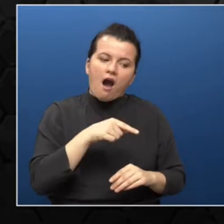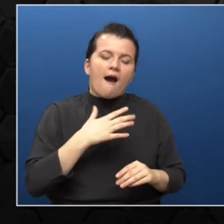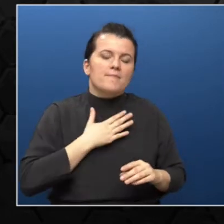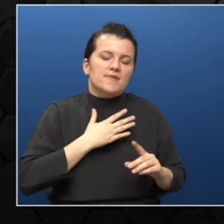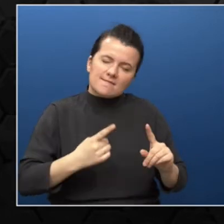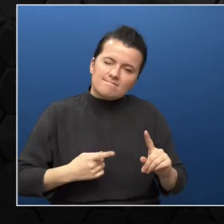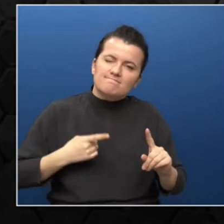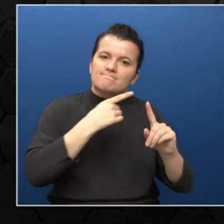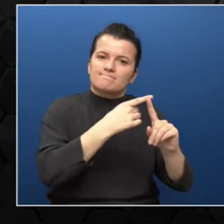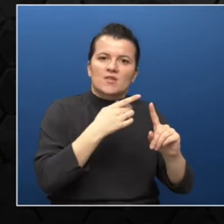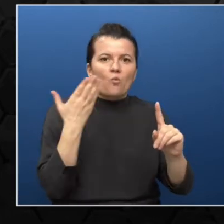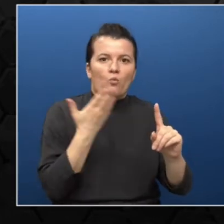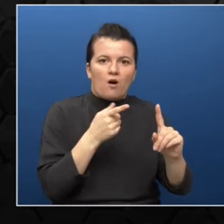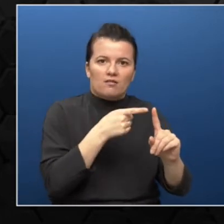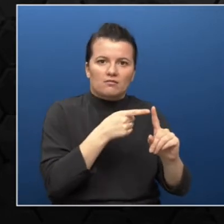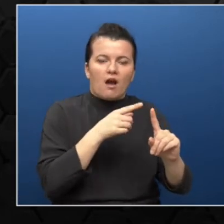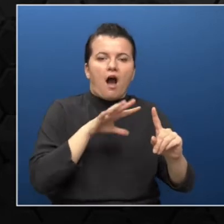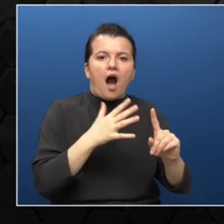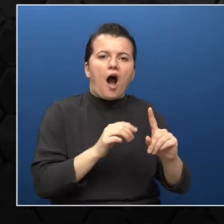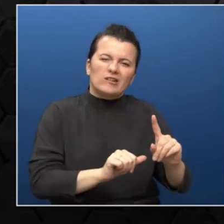know which